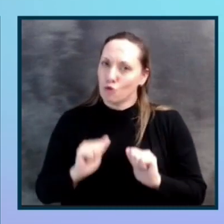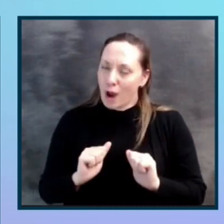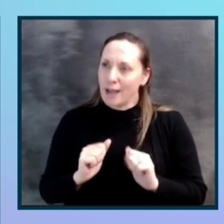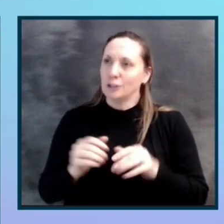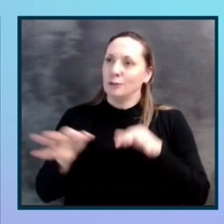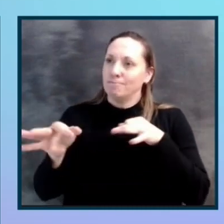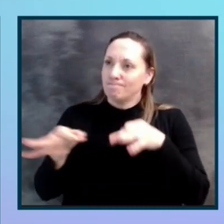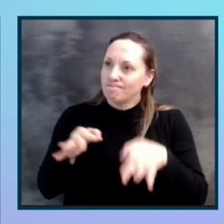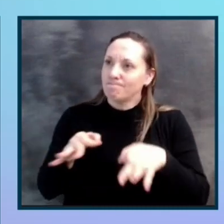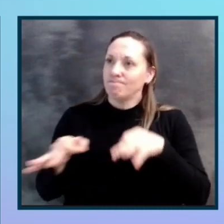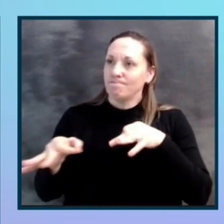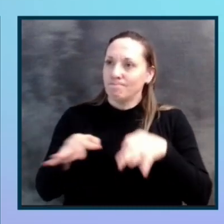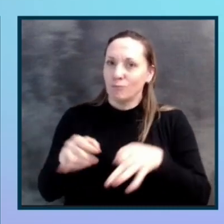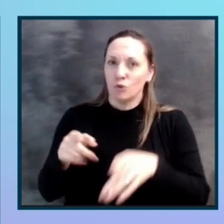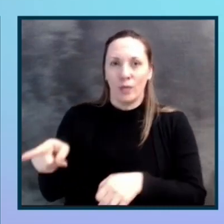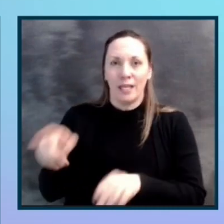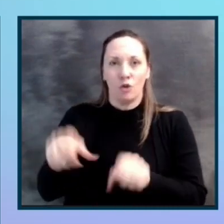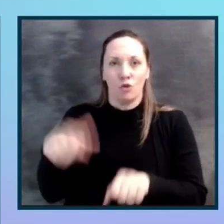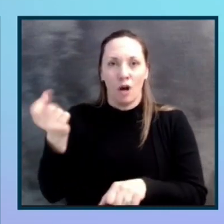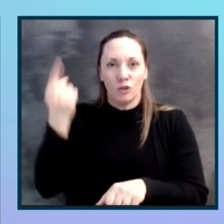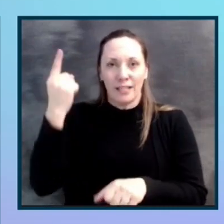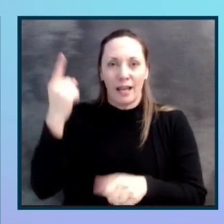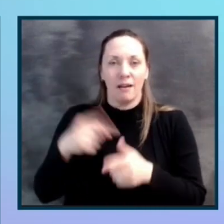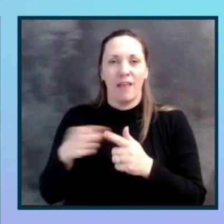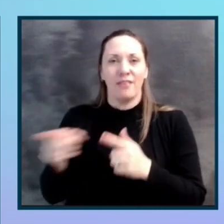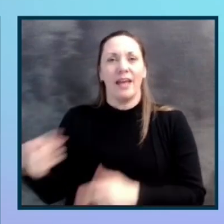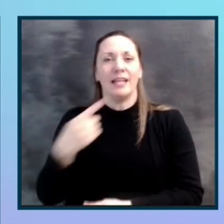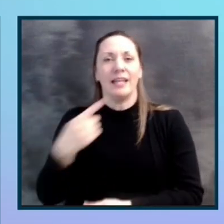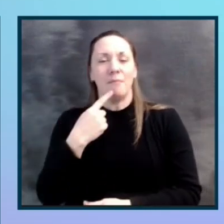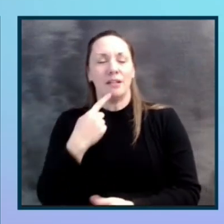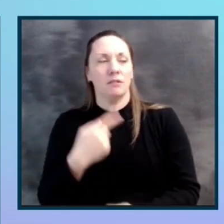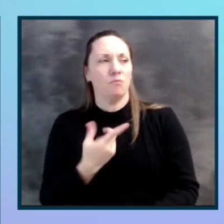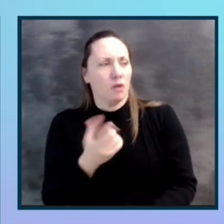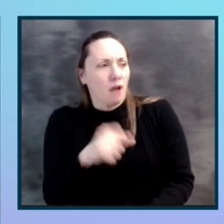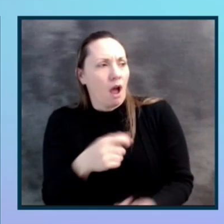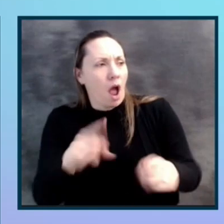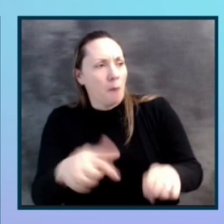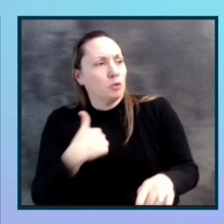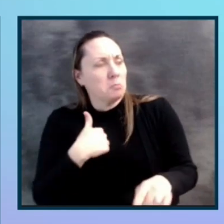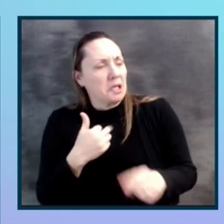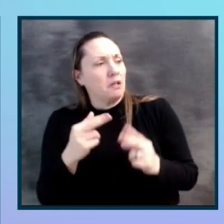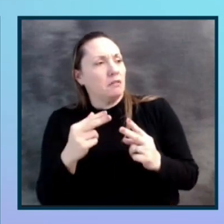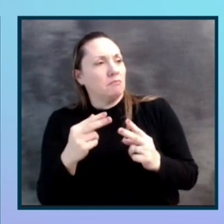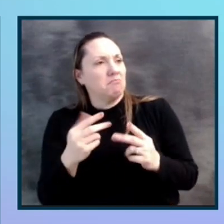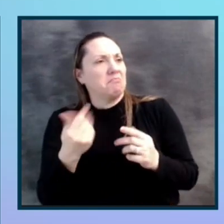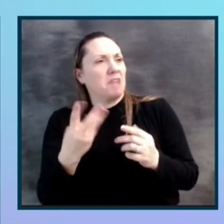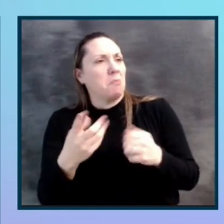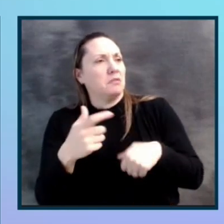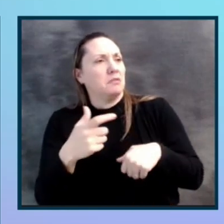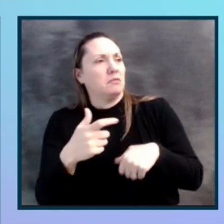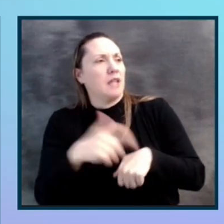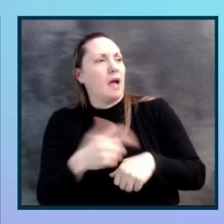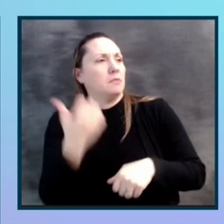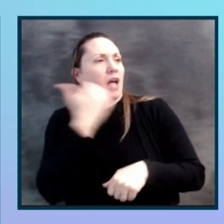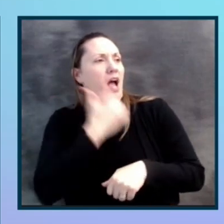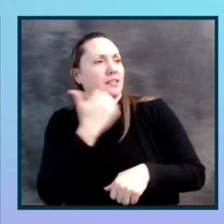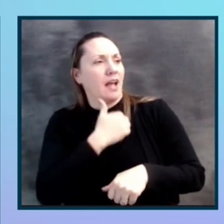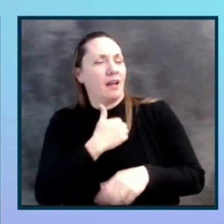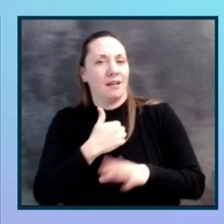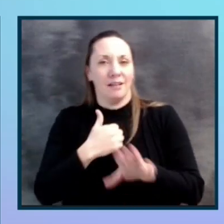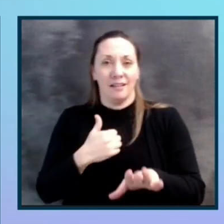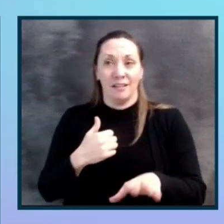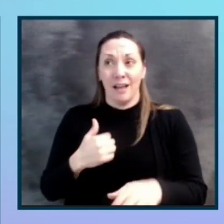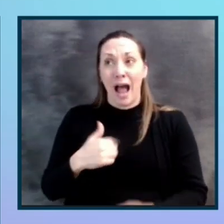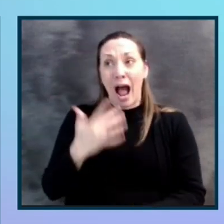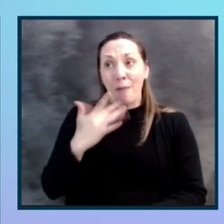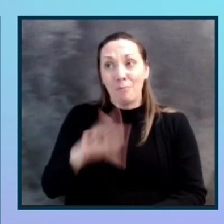understand. And then he mentioned, well, yeah, it happens to me a couple of times a day. And I was like, I'm lucky if it only happens